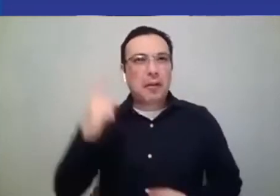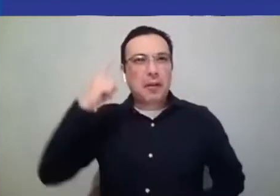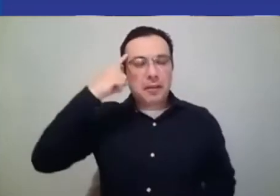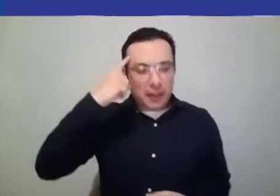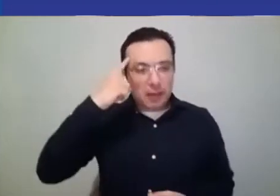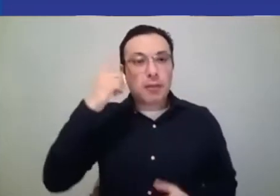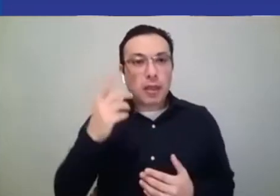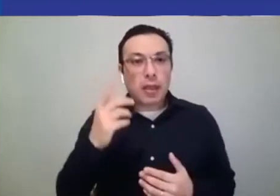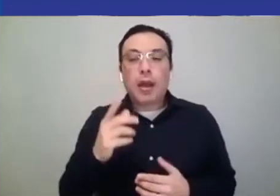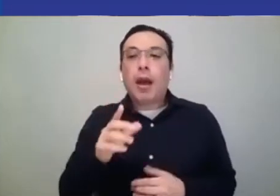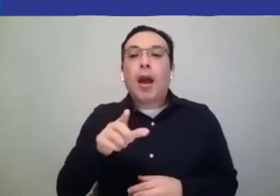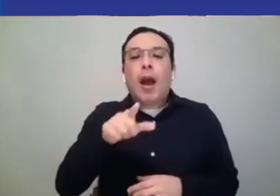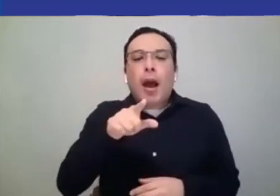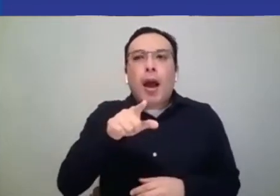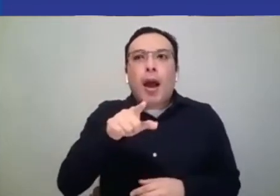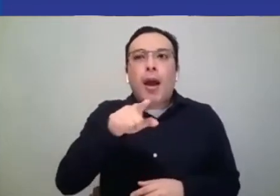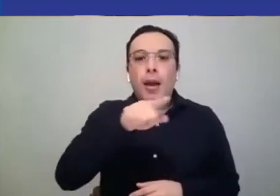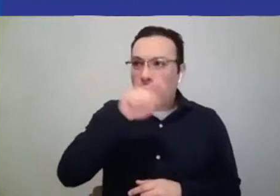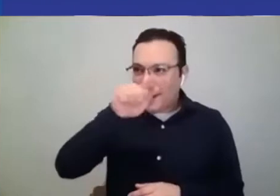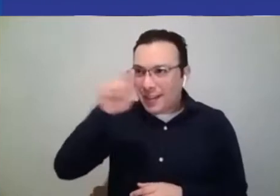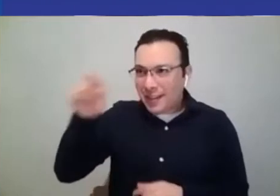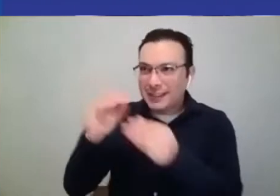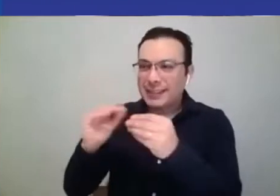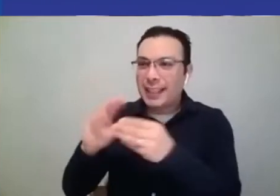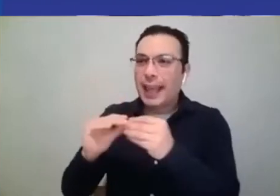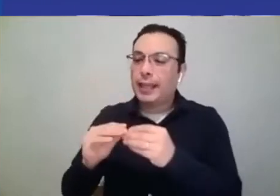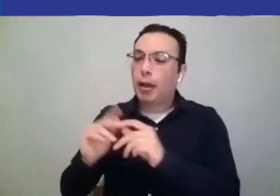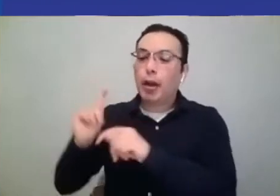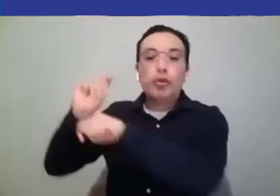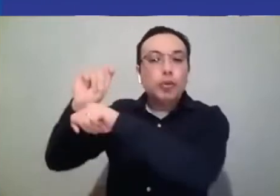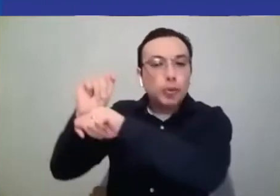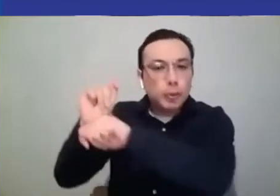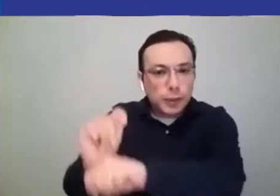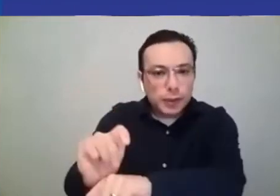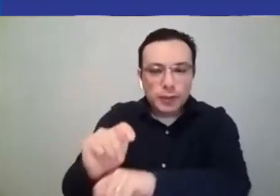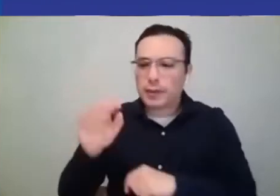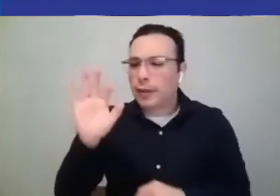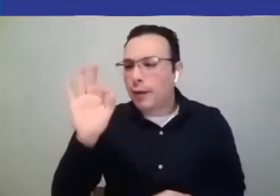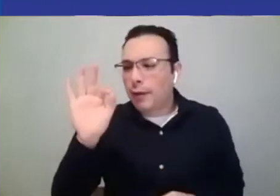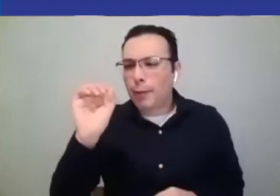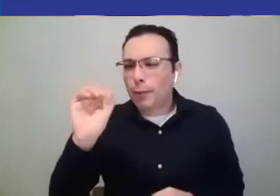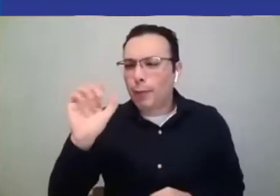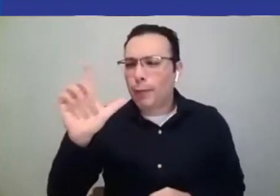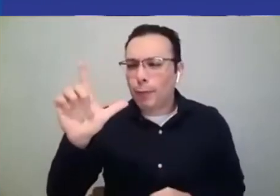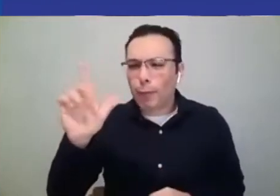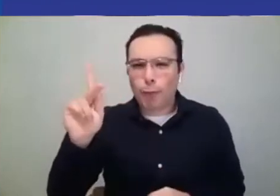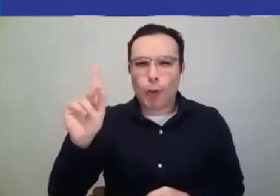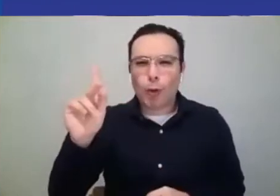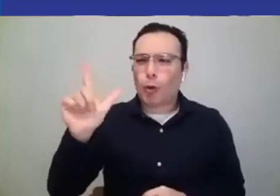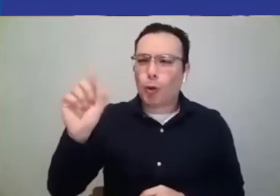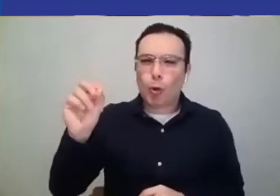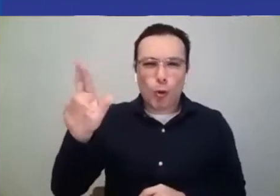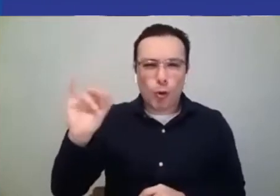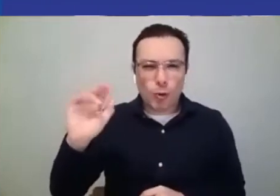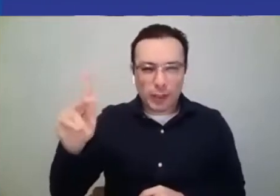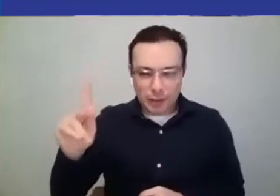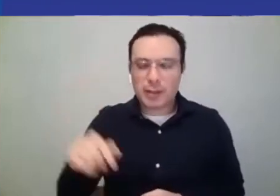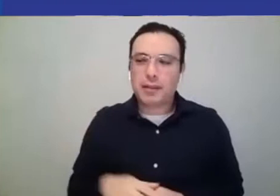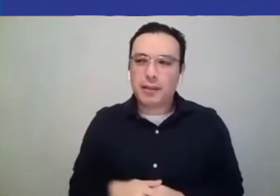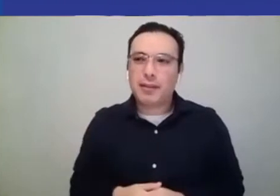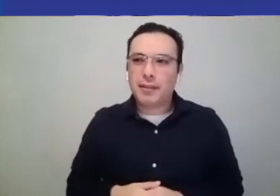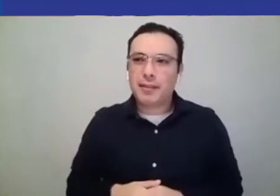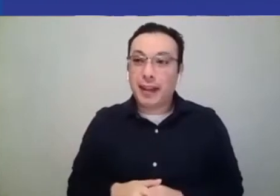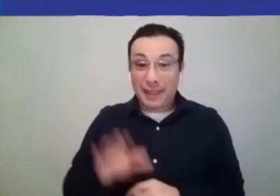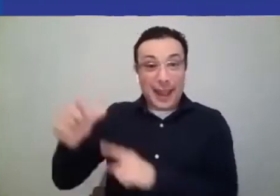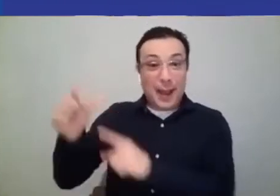And I think both the other panelists have brought up the terms traditional and folkloric. And so those are terms